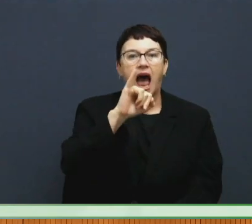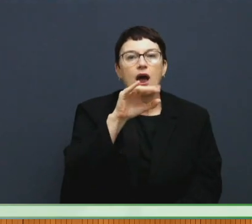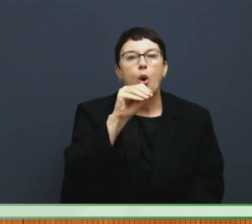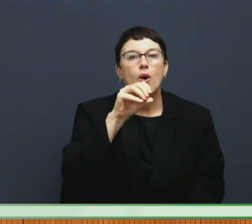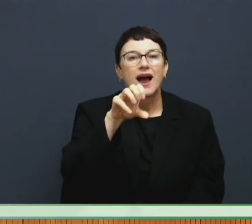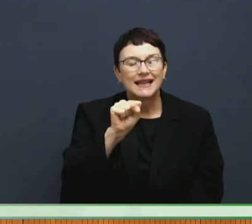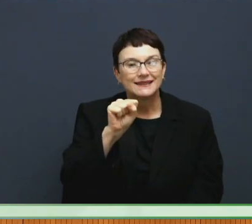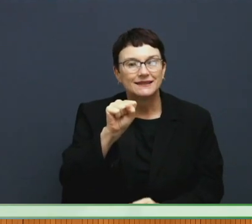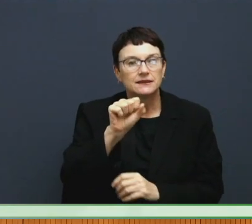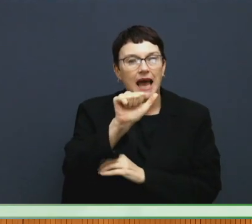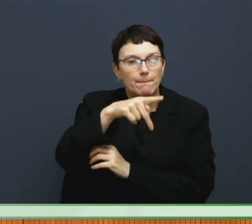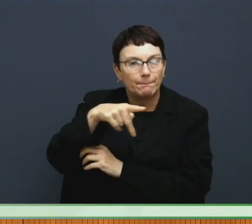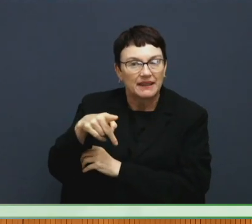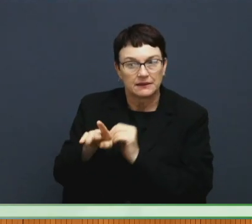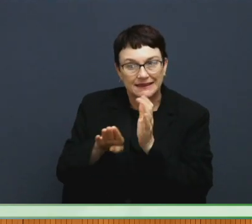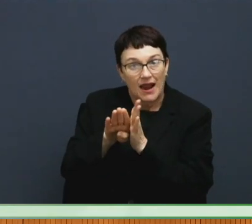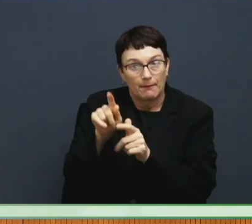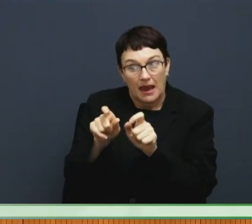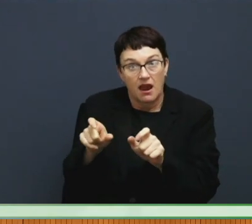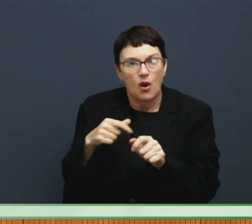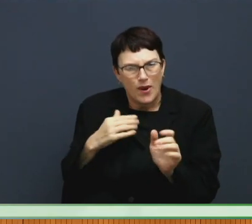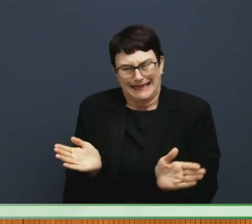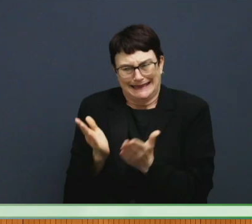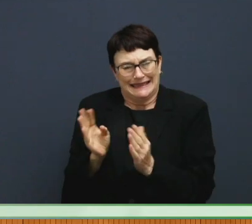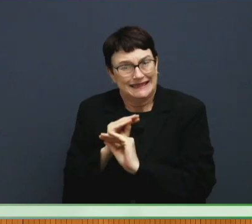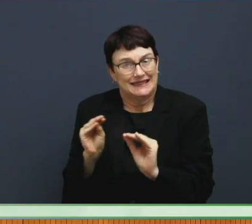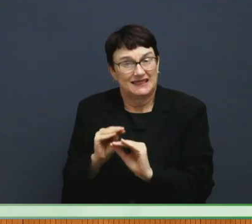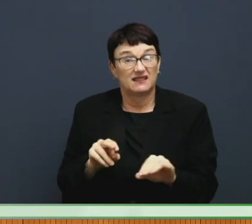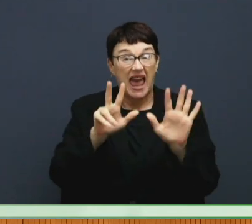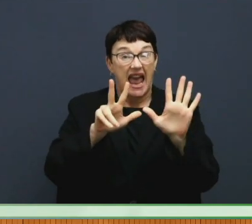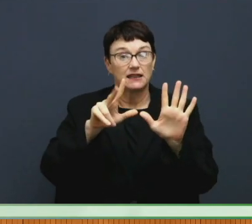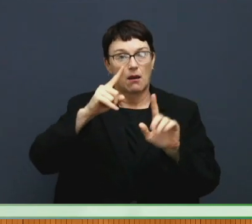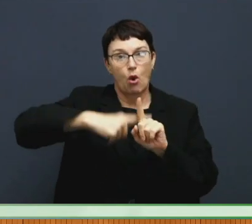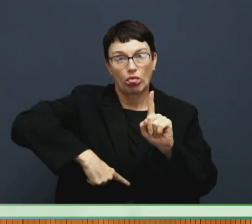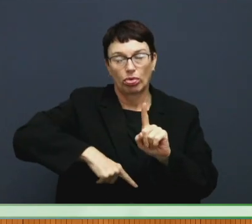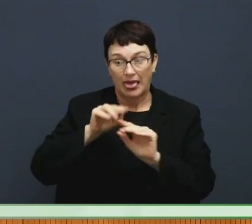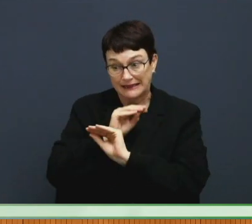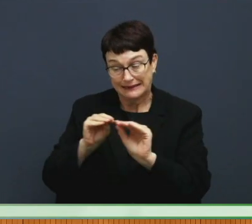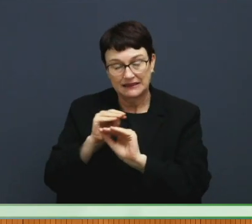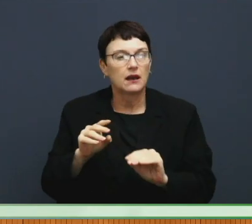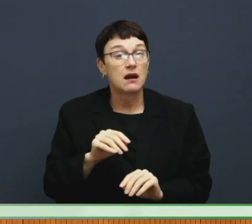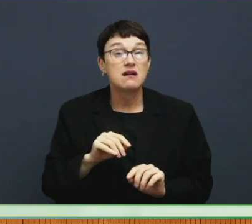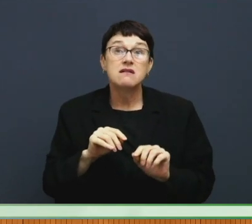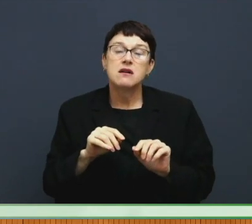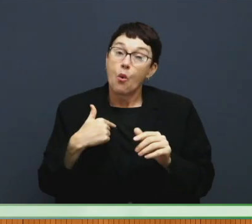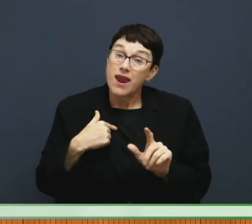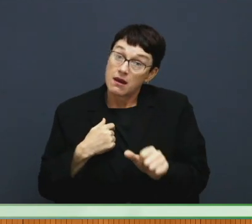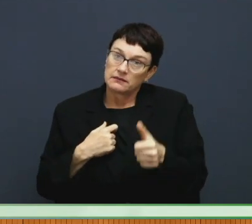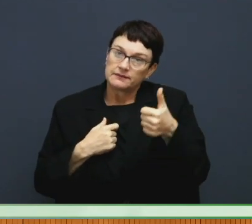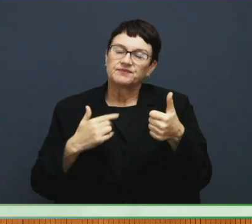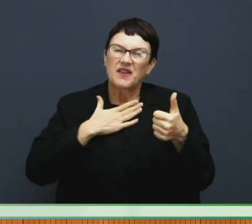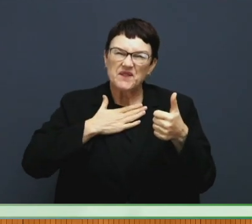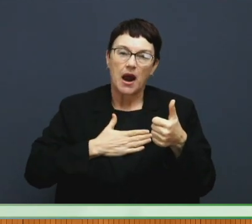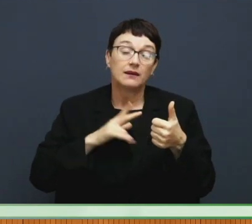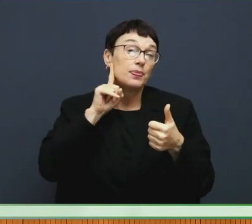main aspects of this program. One, we wanted to give our deaf youth a global certification to make